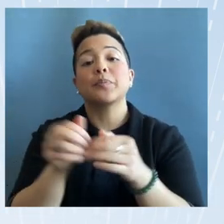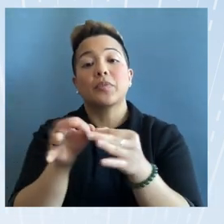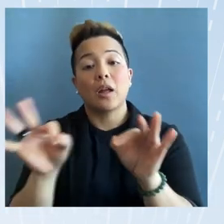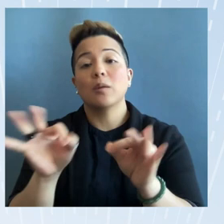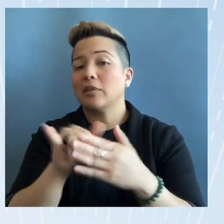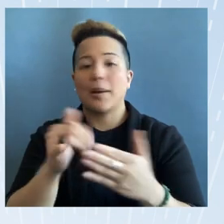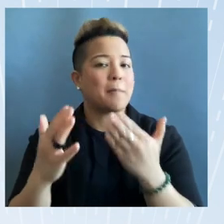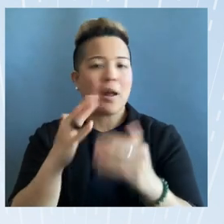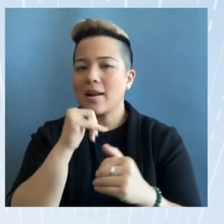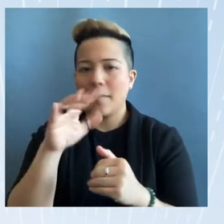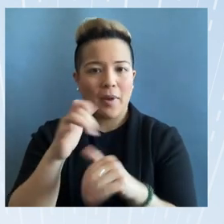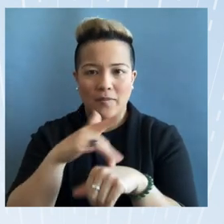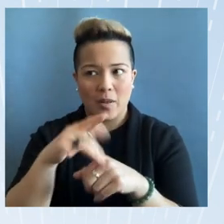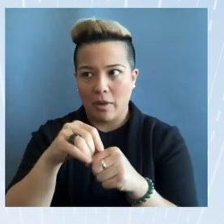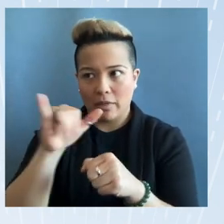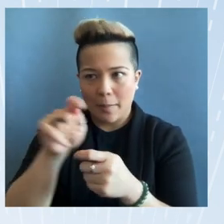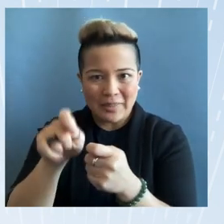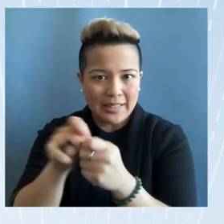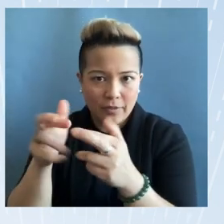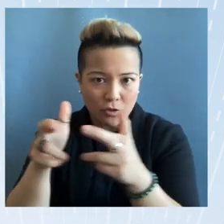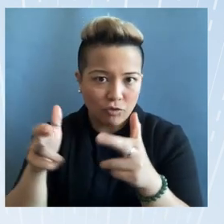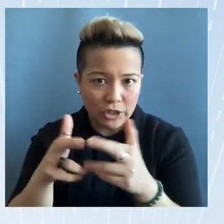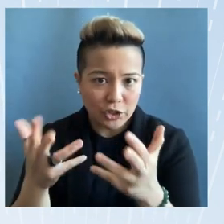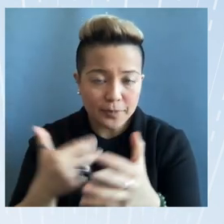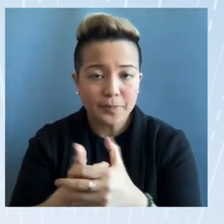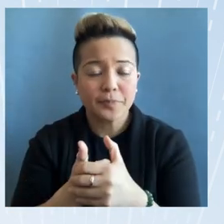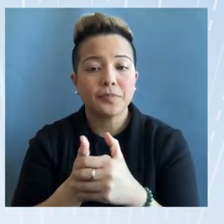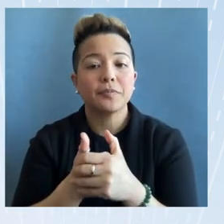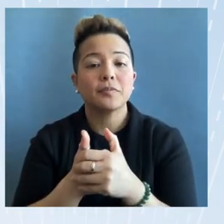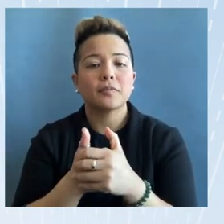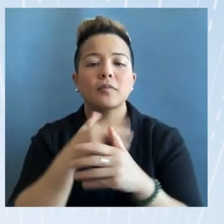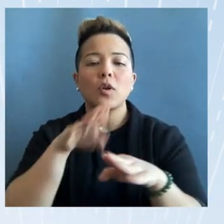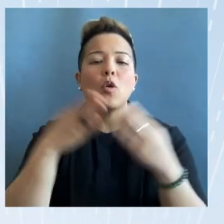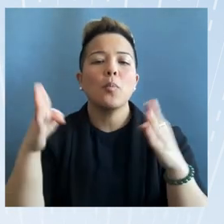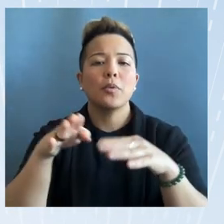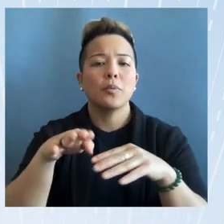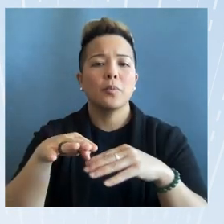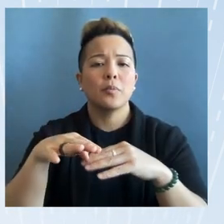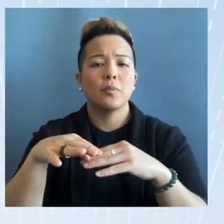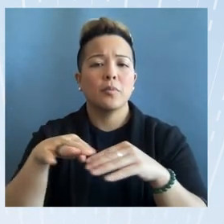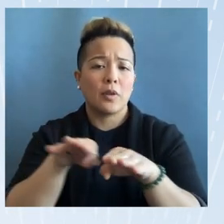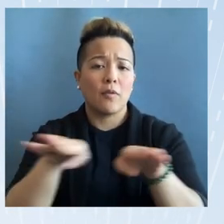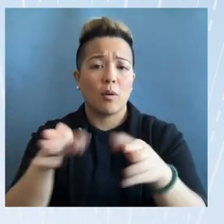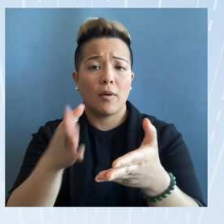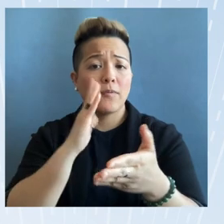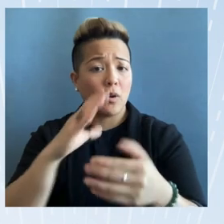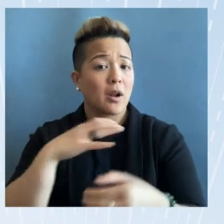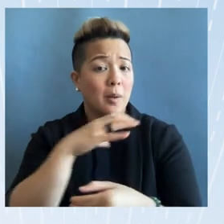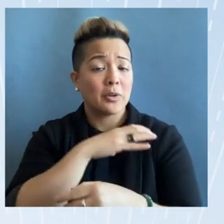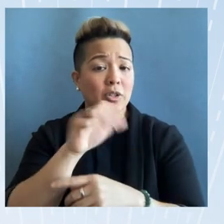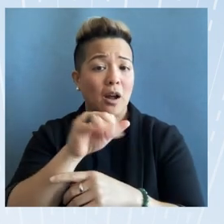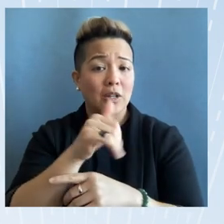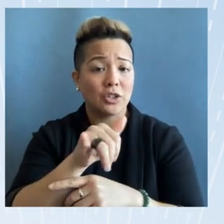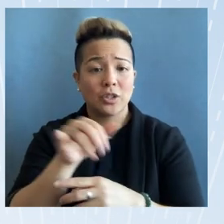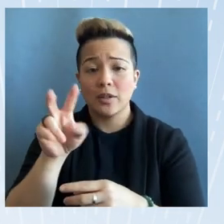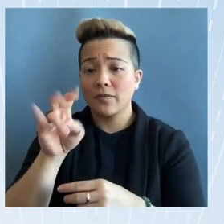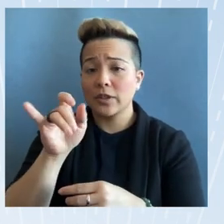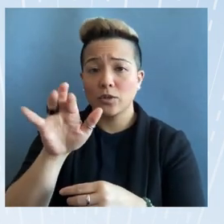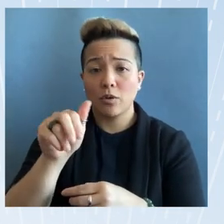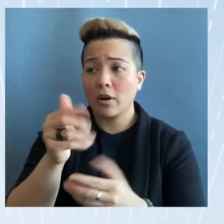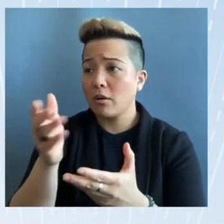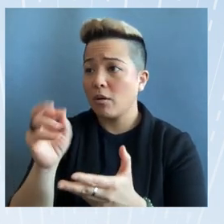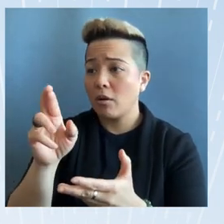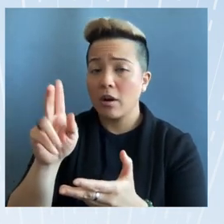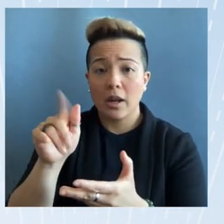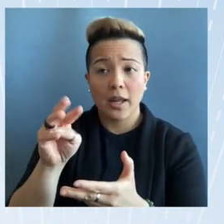not be available in the region. And I'll open the floor for Commissioner Ajay Batorio or Kim